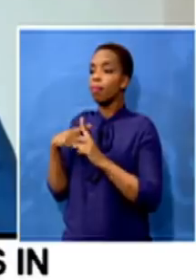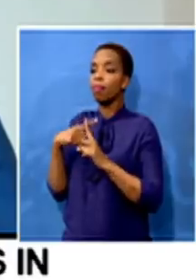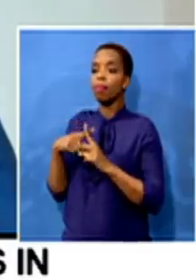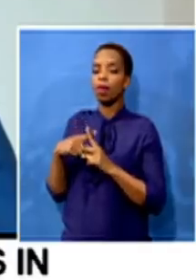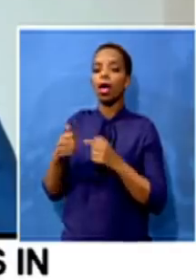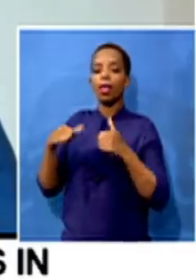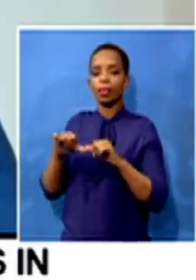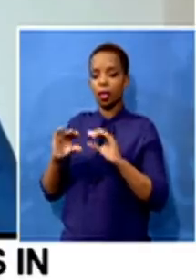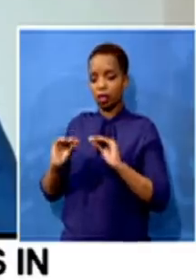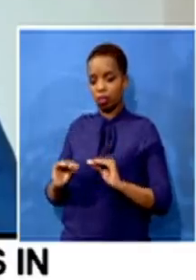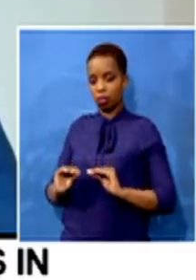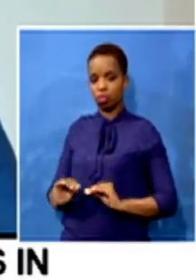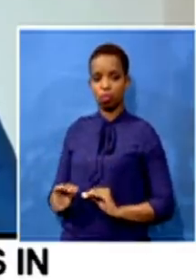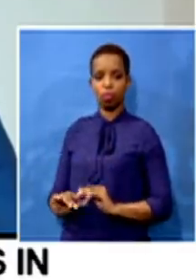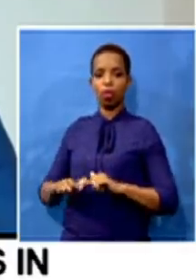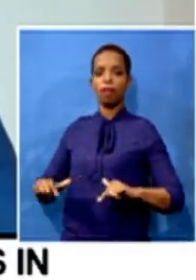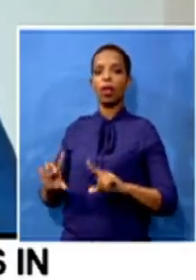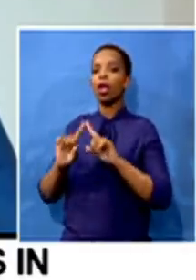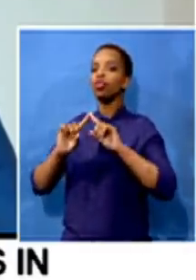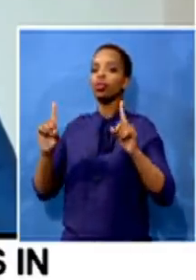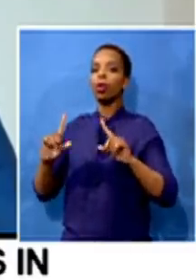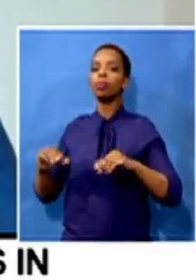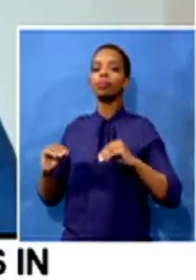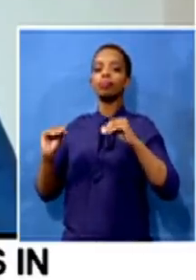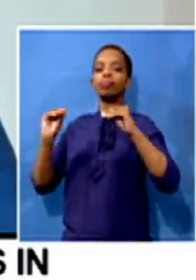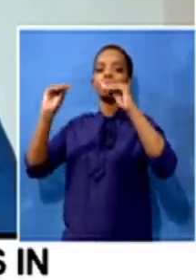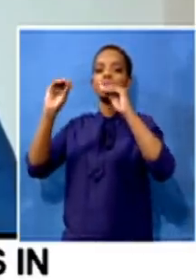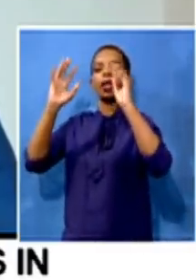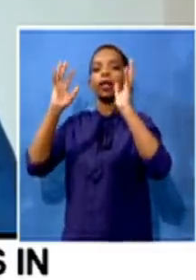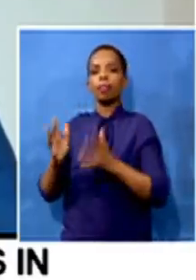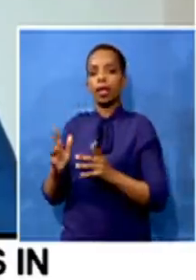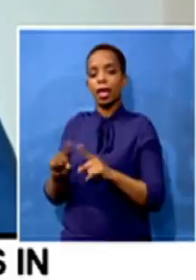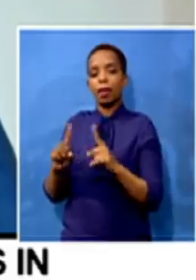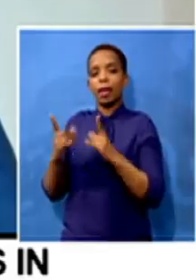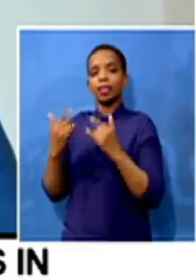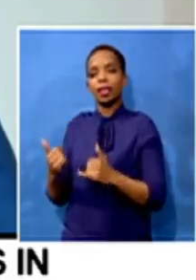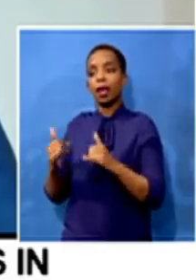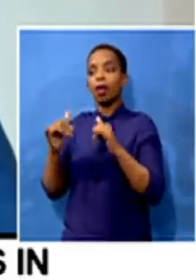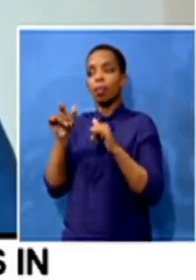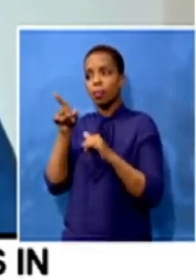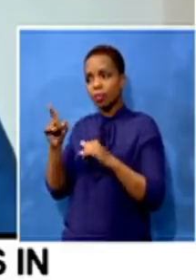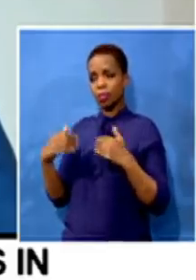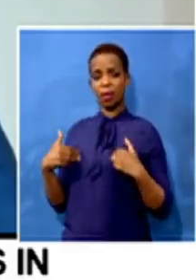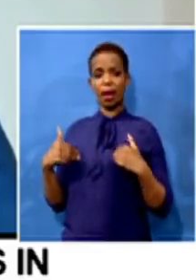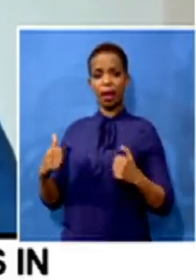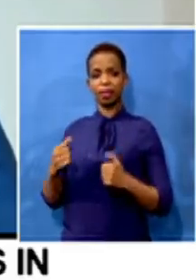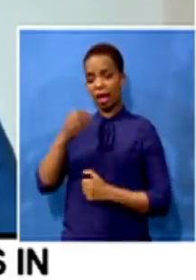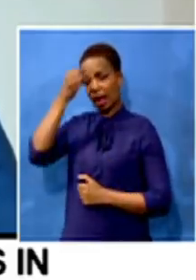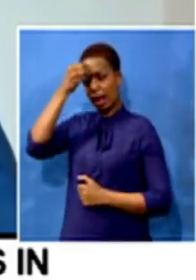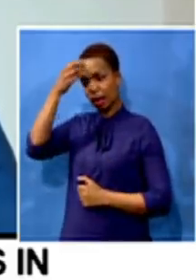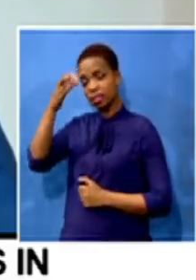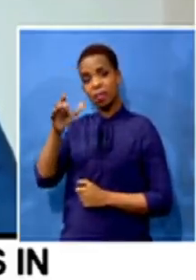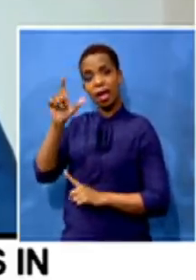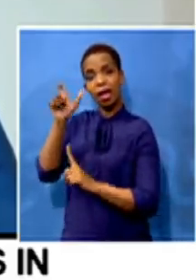lockdown. And coupled with the experience that you have as a health expert, is it really a well thought